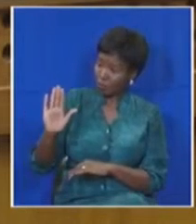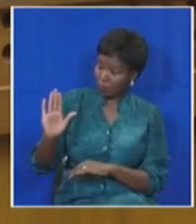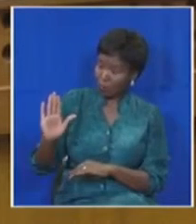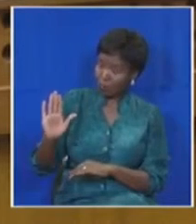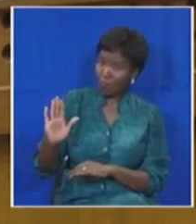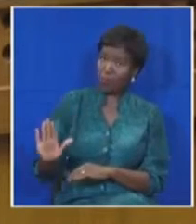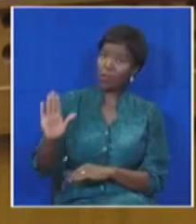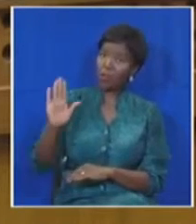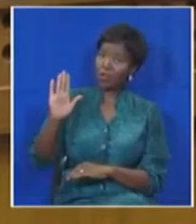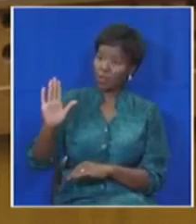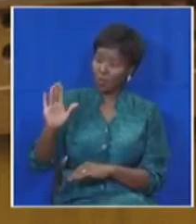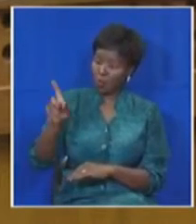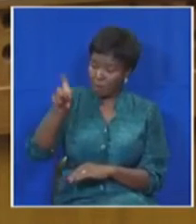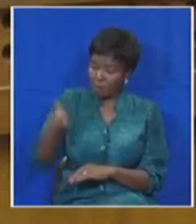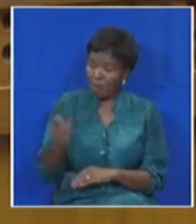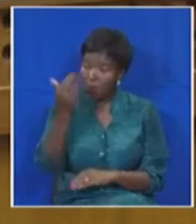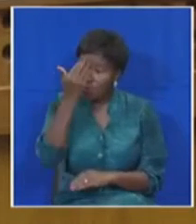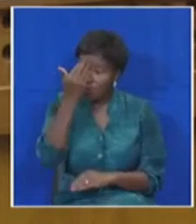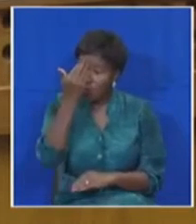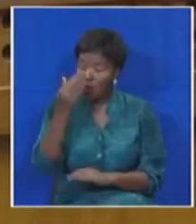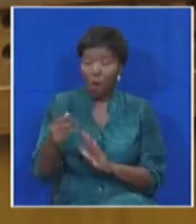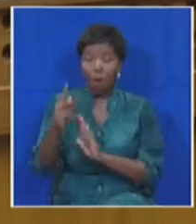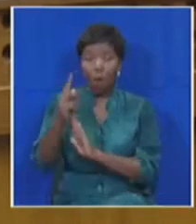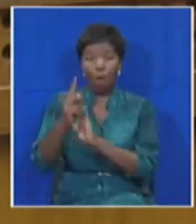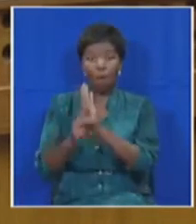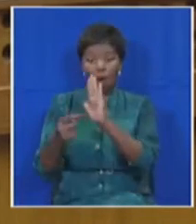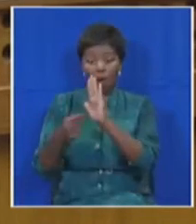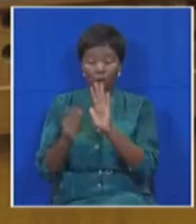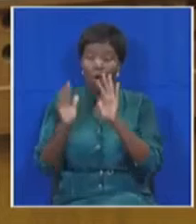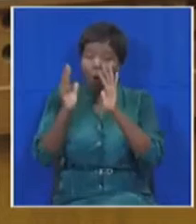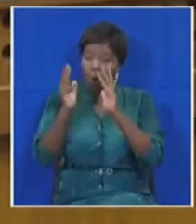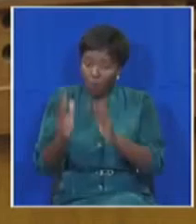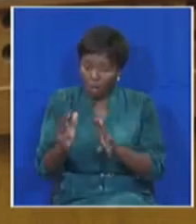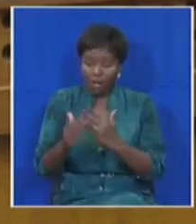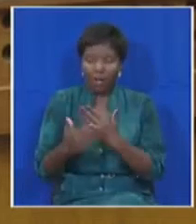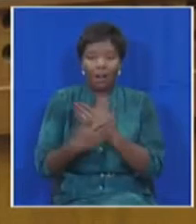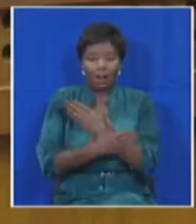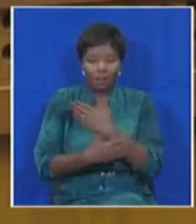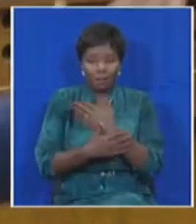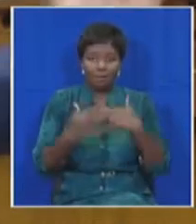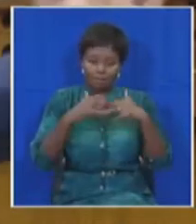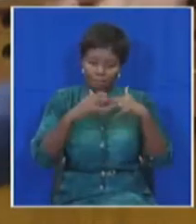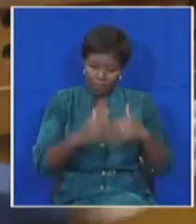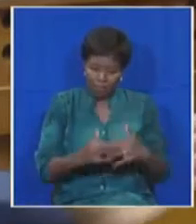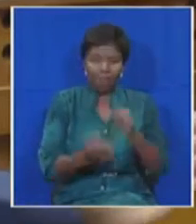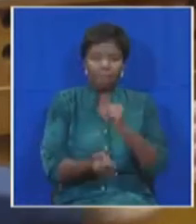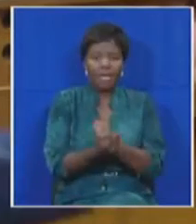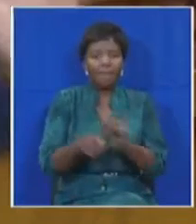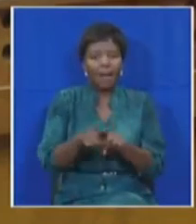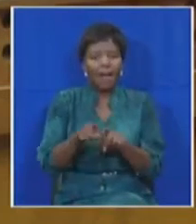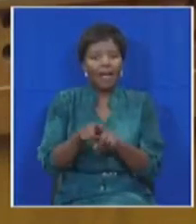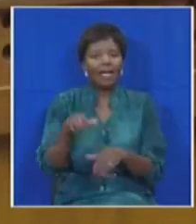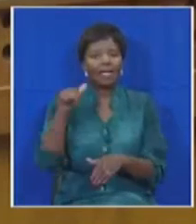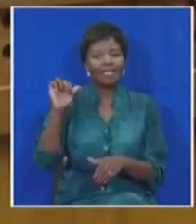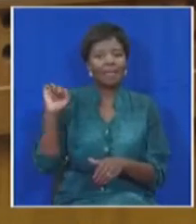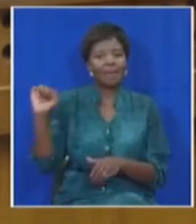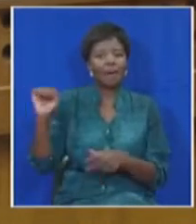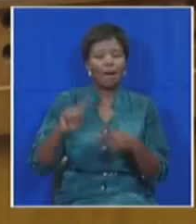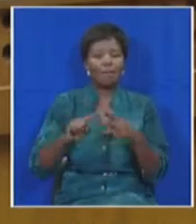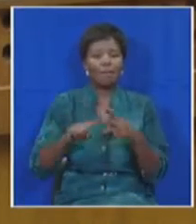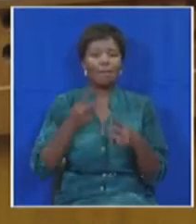in fact, know that these policies will lead us down the same failed path as Zimbabwe and